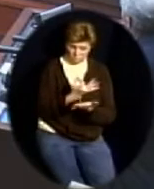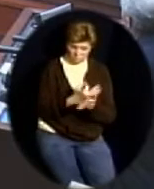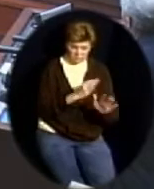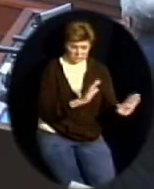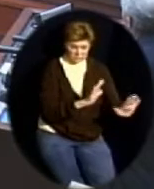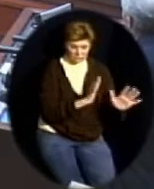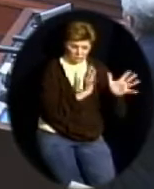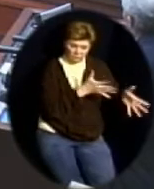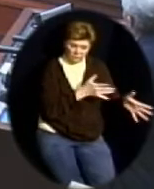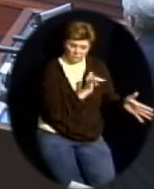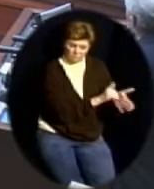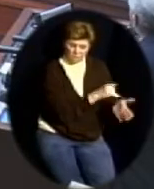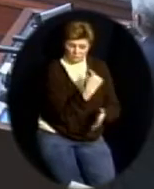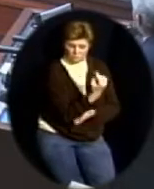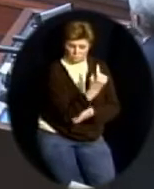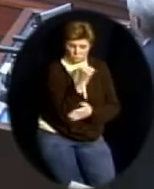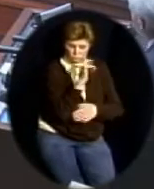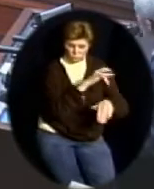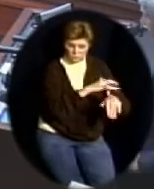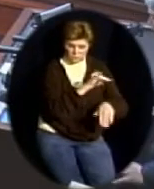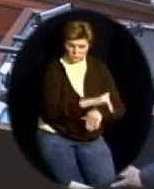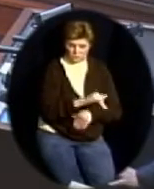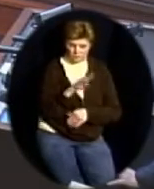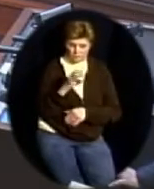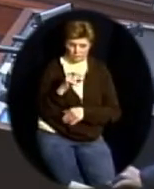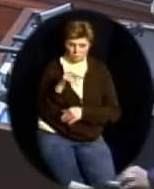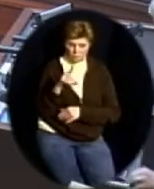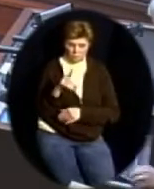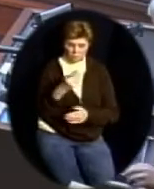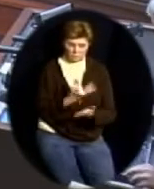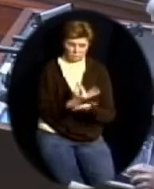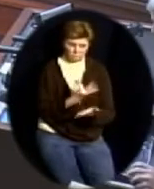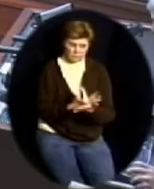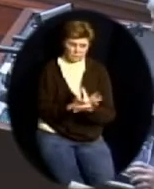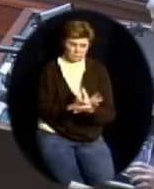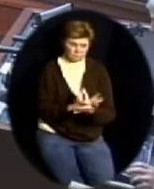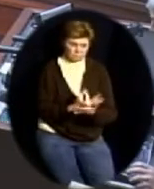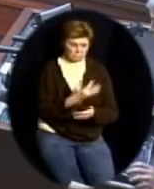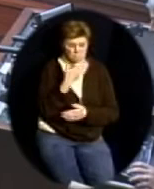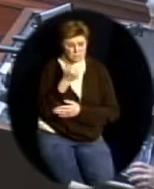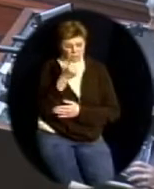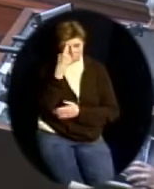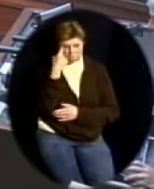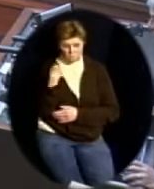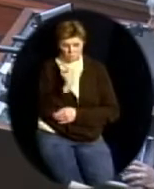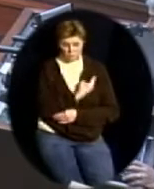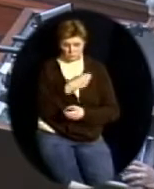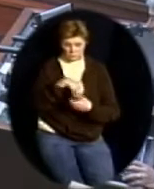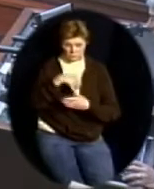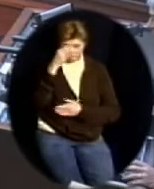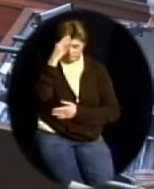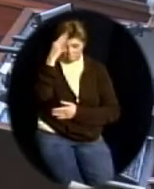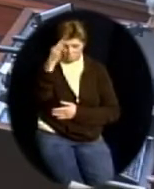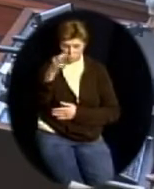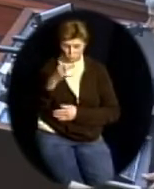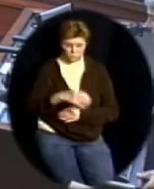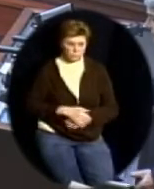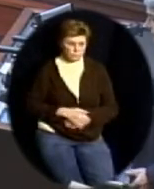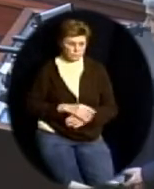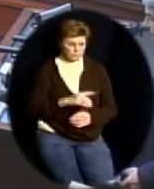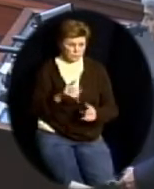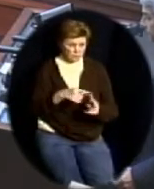health is for this district. Yeah, thank you. Okay. And then finally, historical mill levies.